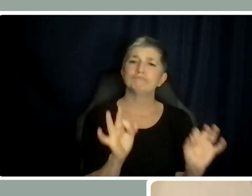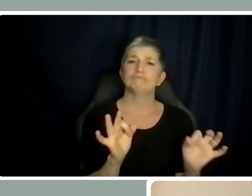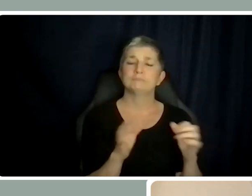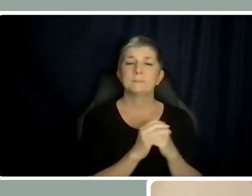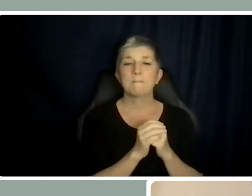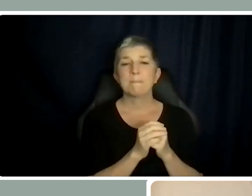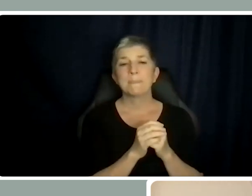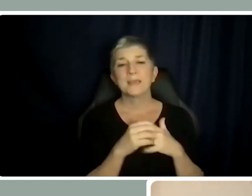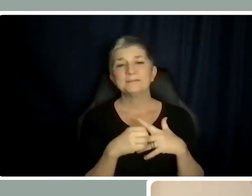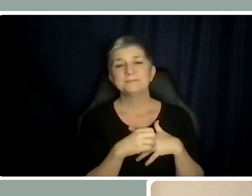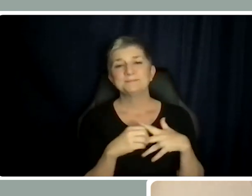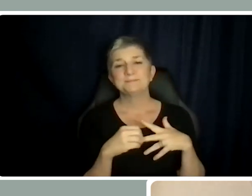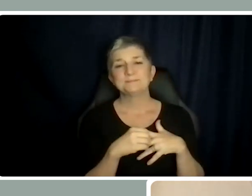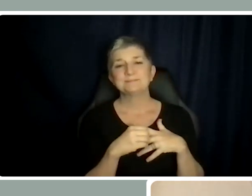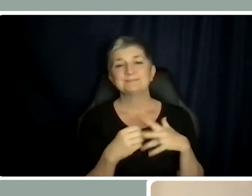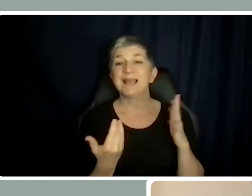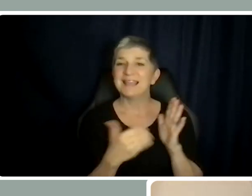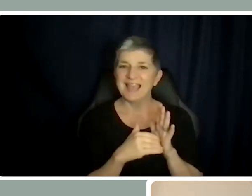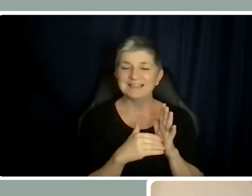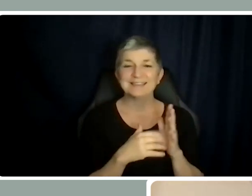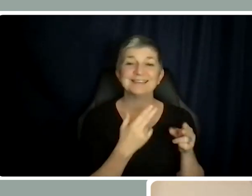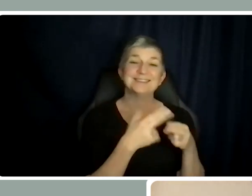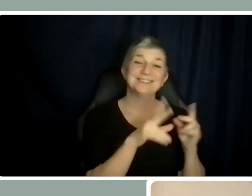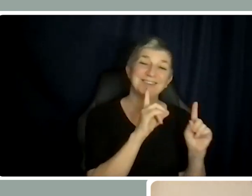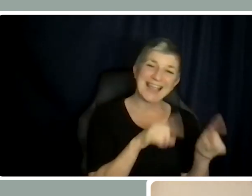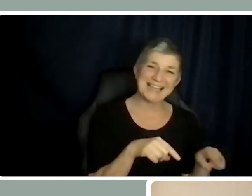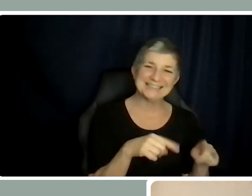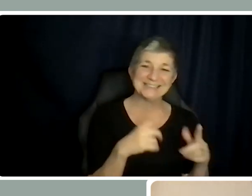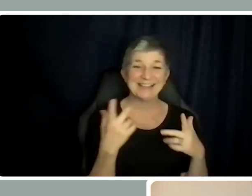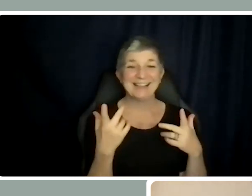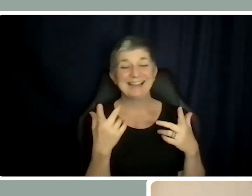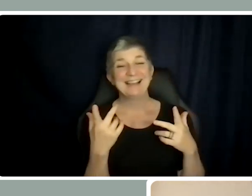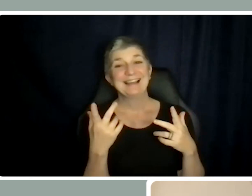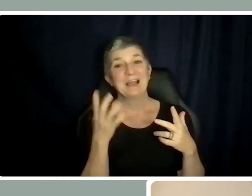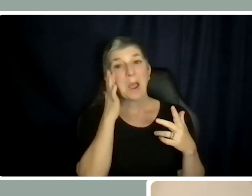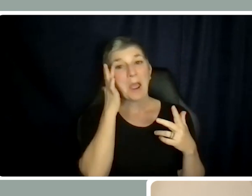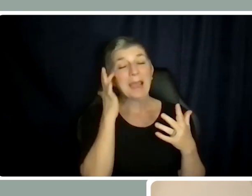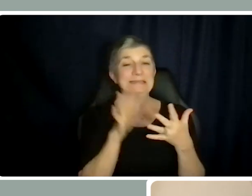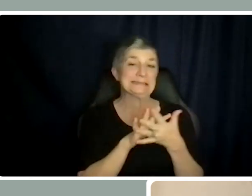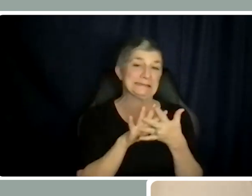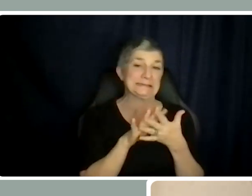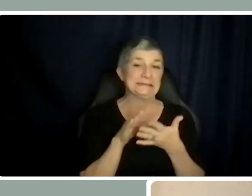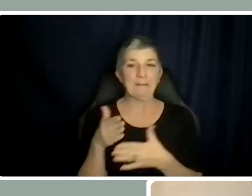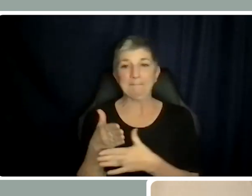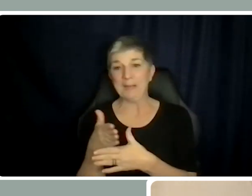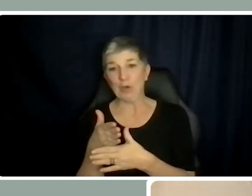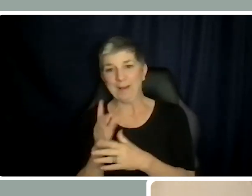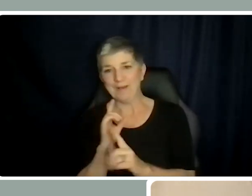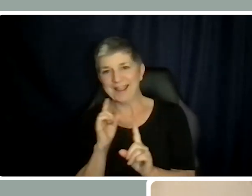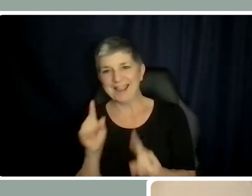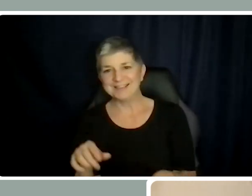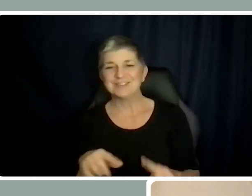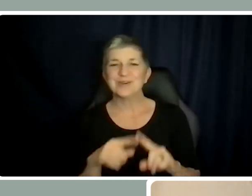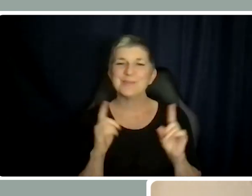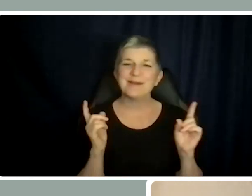So again, there's a short answer to that question and a very nuanced, middle ground answer to that question.